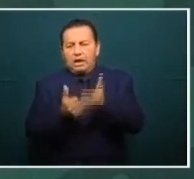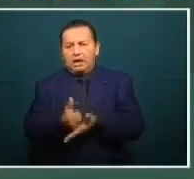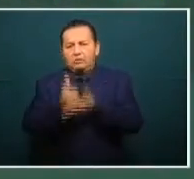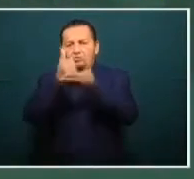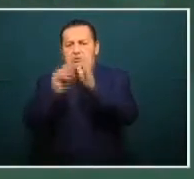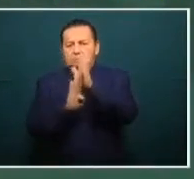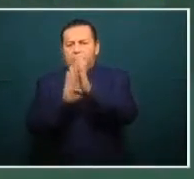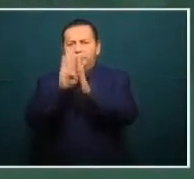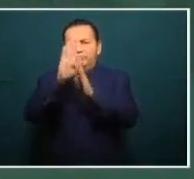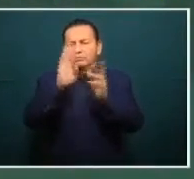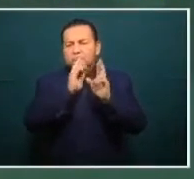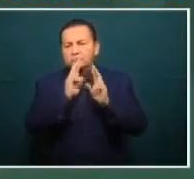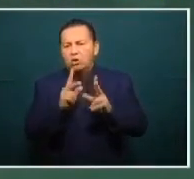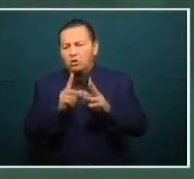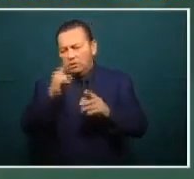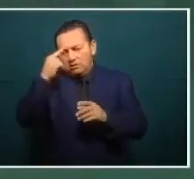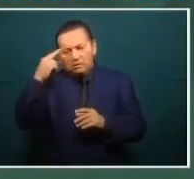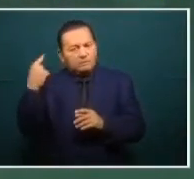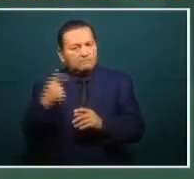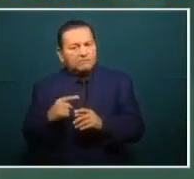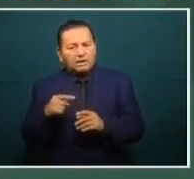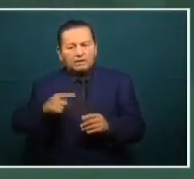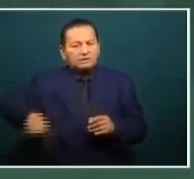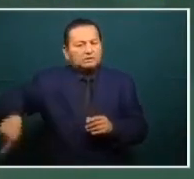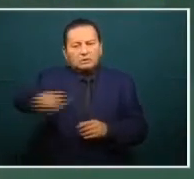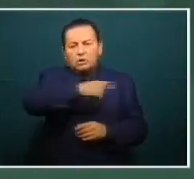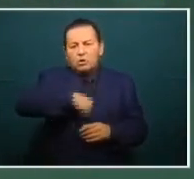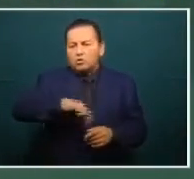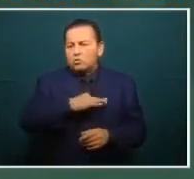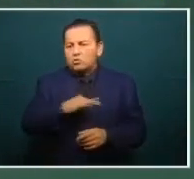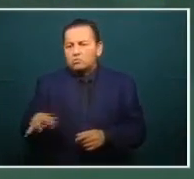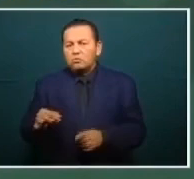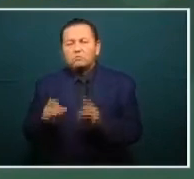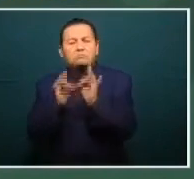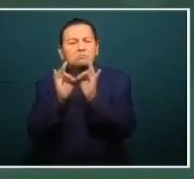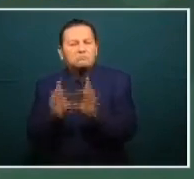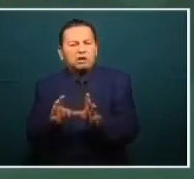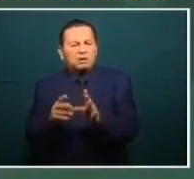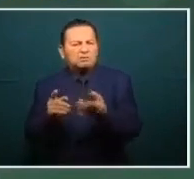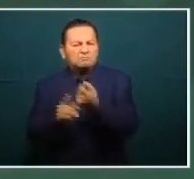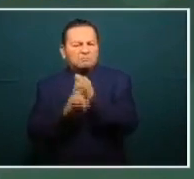We will continue to propel our economy